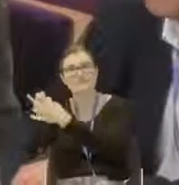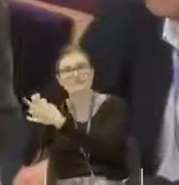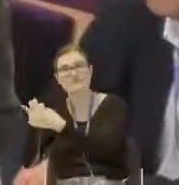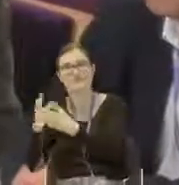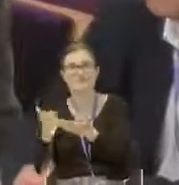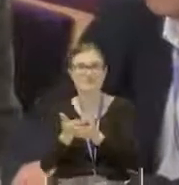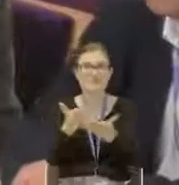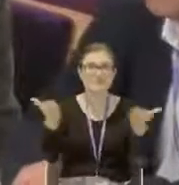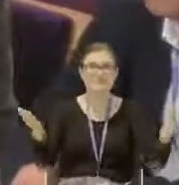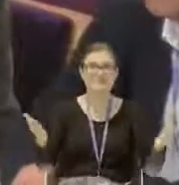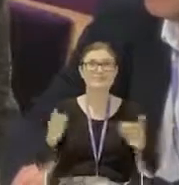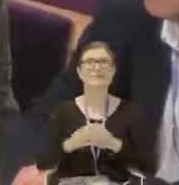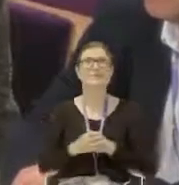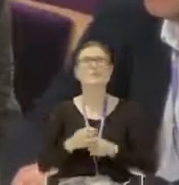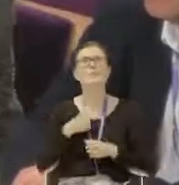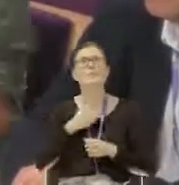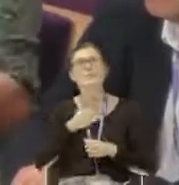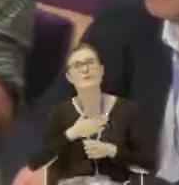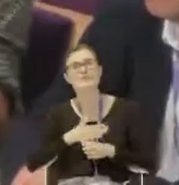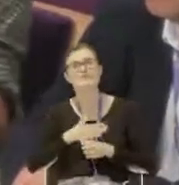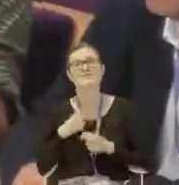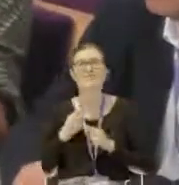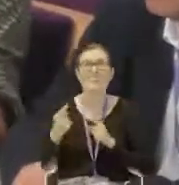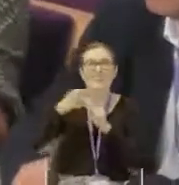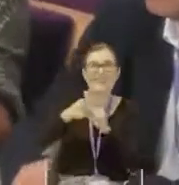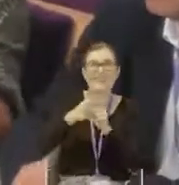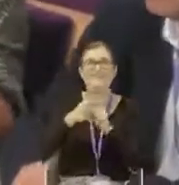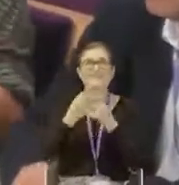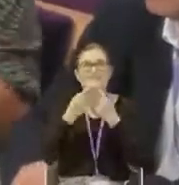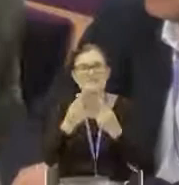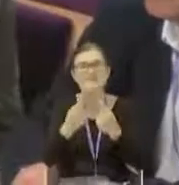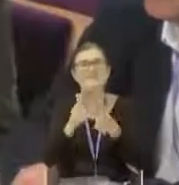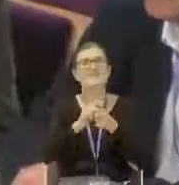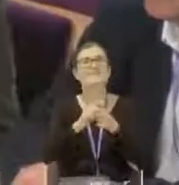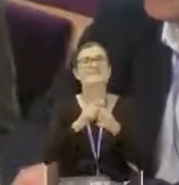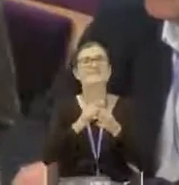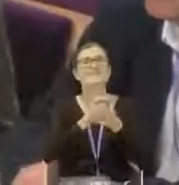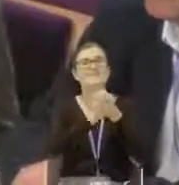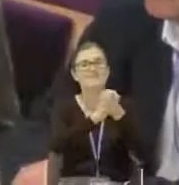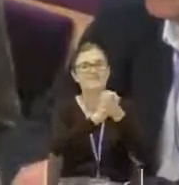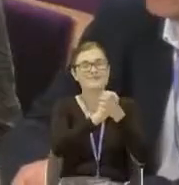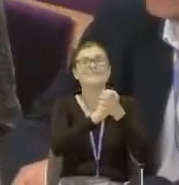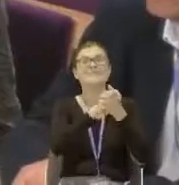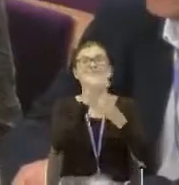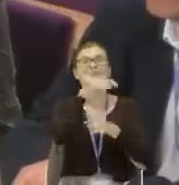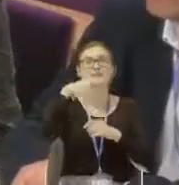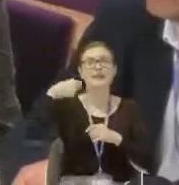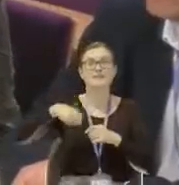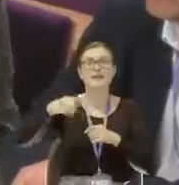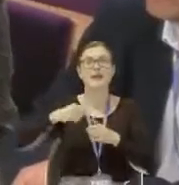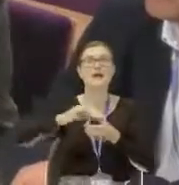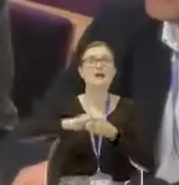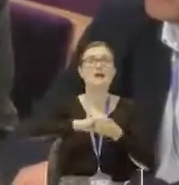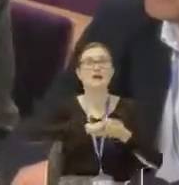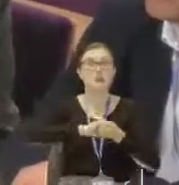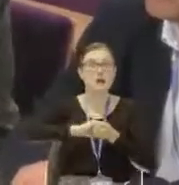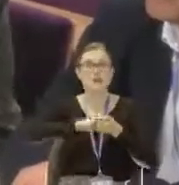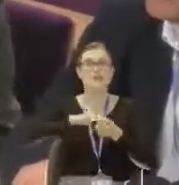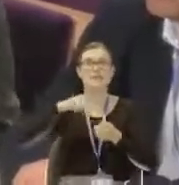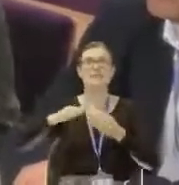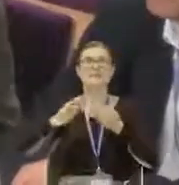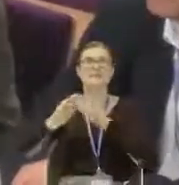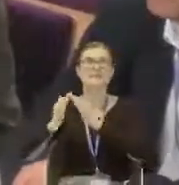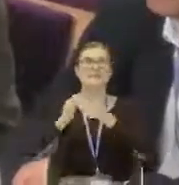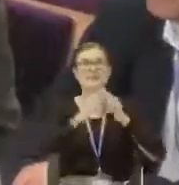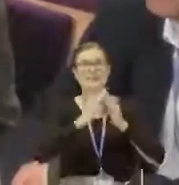Sustainability. I will take all of the luck that you've offered me, given that about 6 years ago I was in the top stands at Habitat